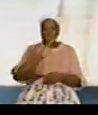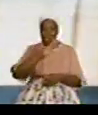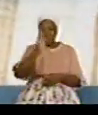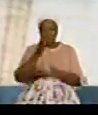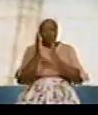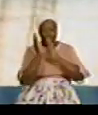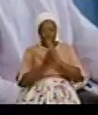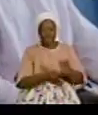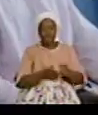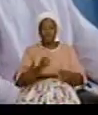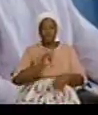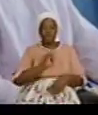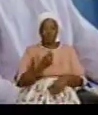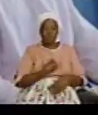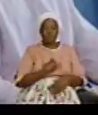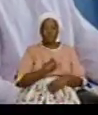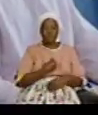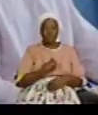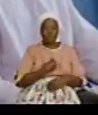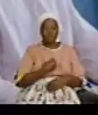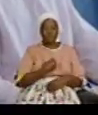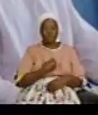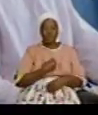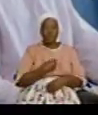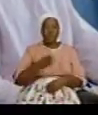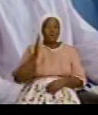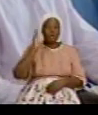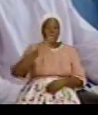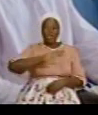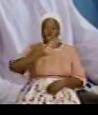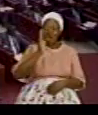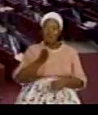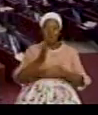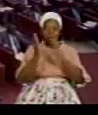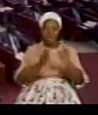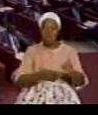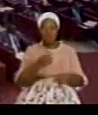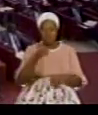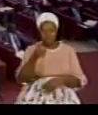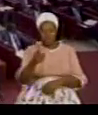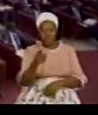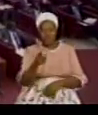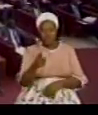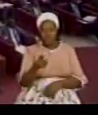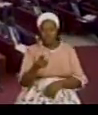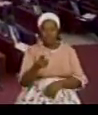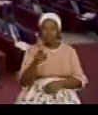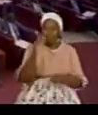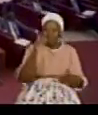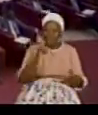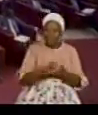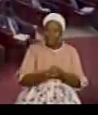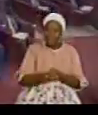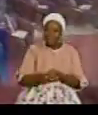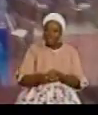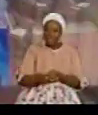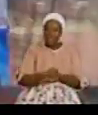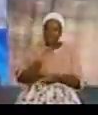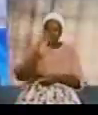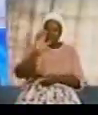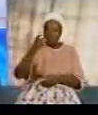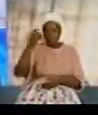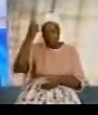depart from us. Will never depart from you. That your mind,